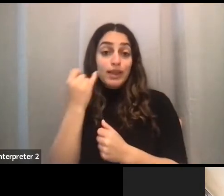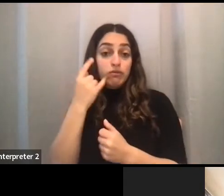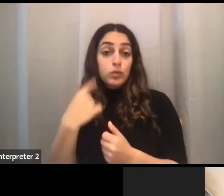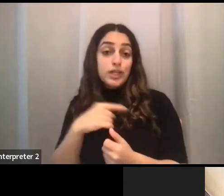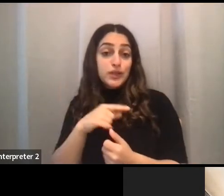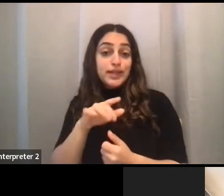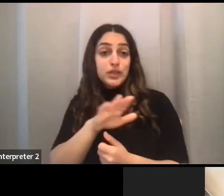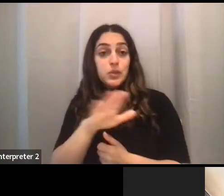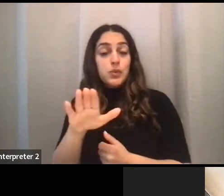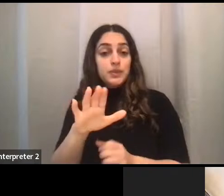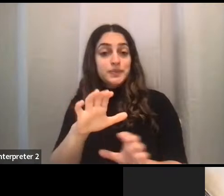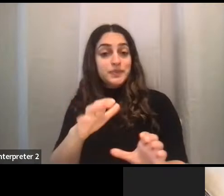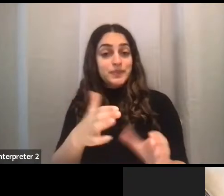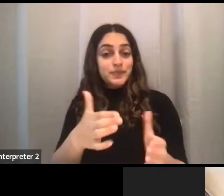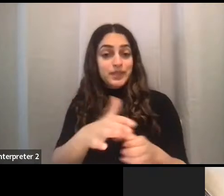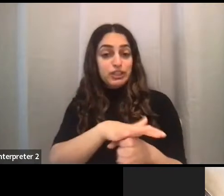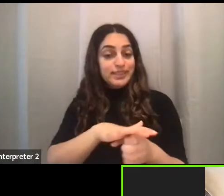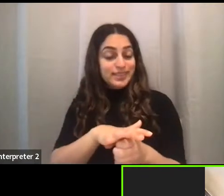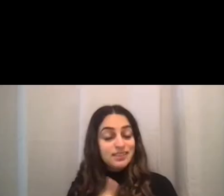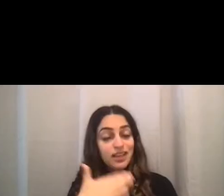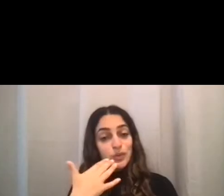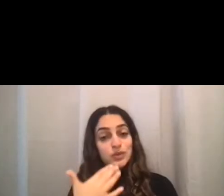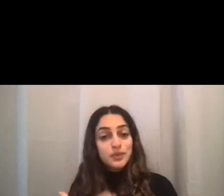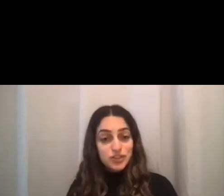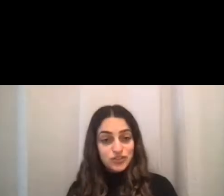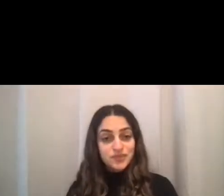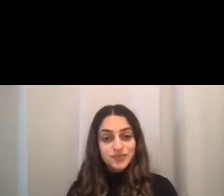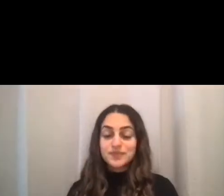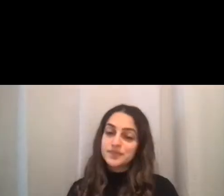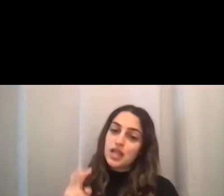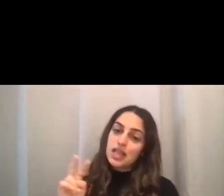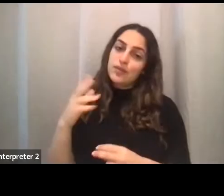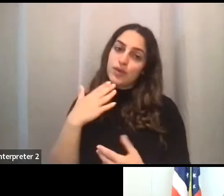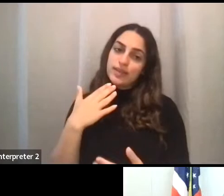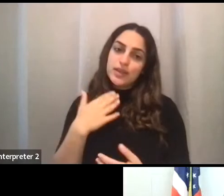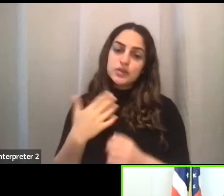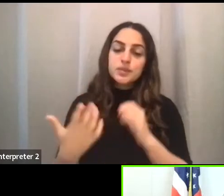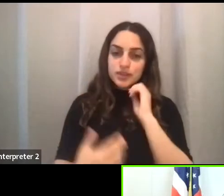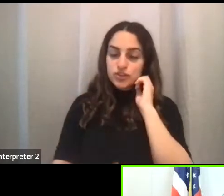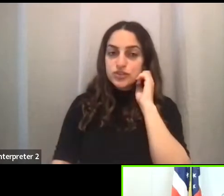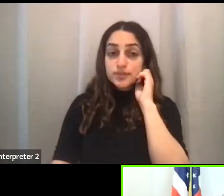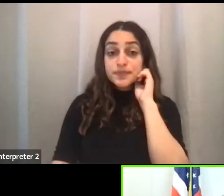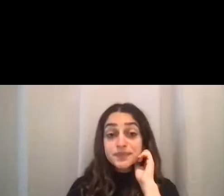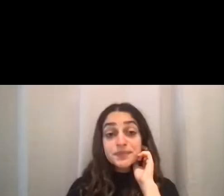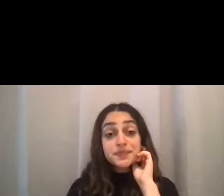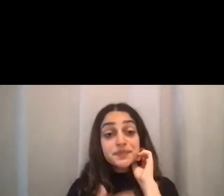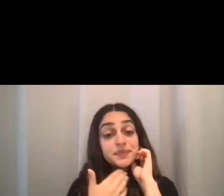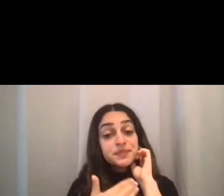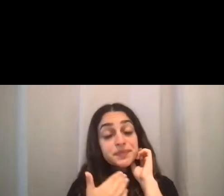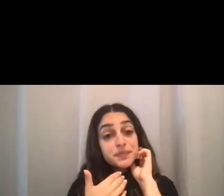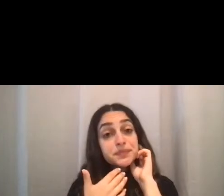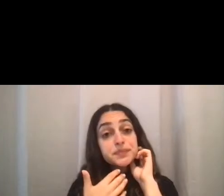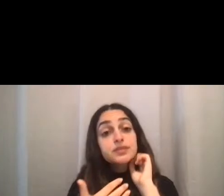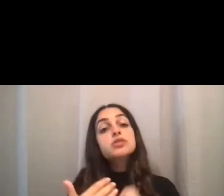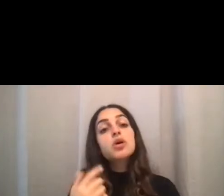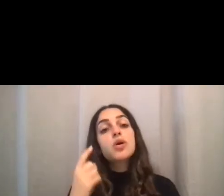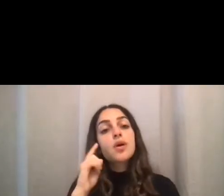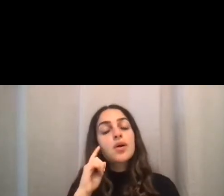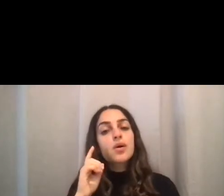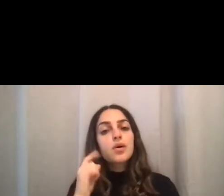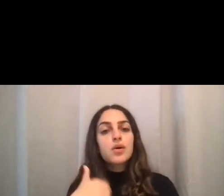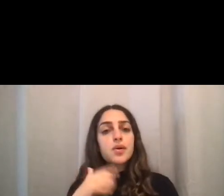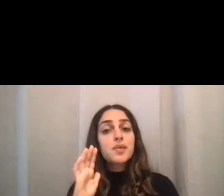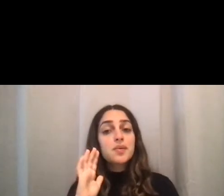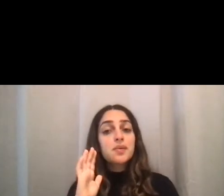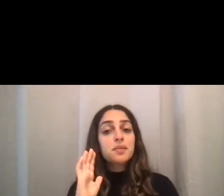respective jurisdictions thank you so much look forward to it thank you so much thank you and so i will um just uh